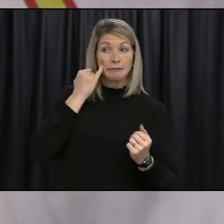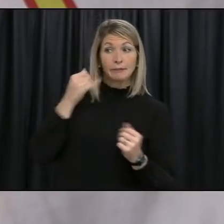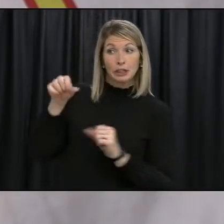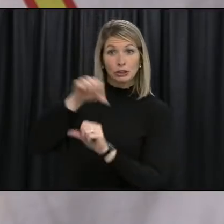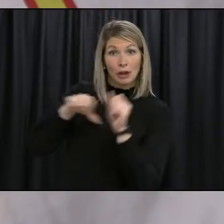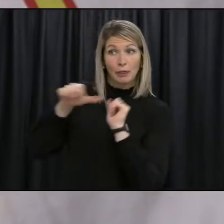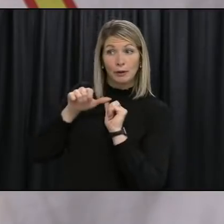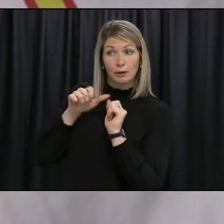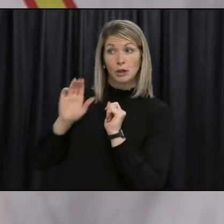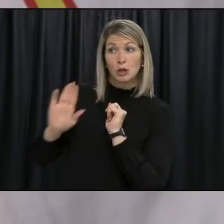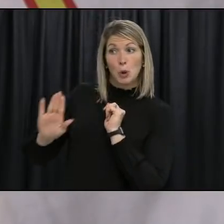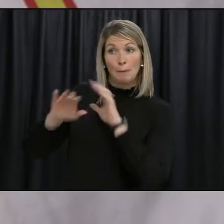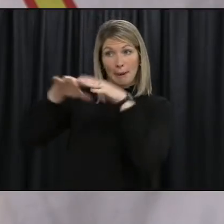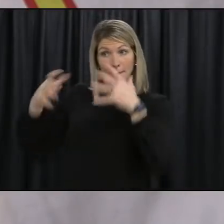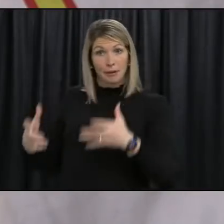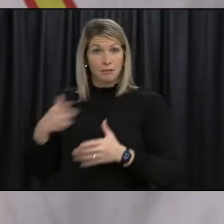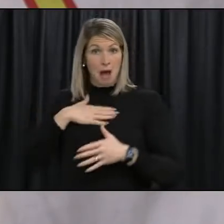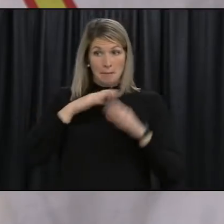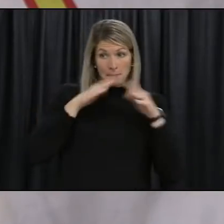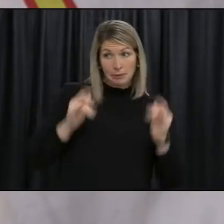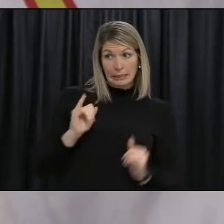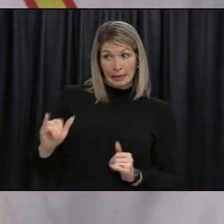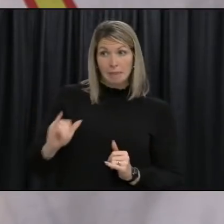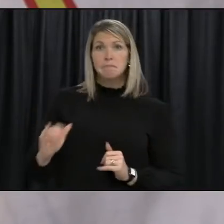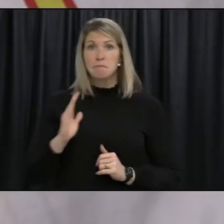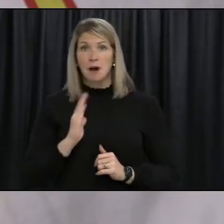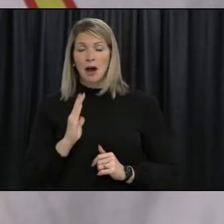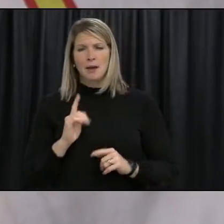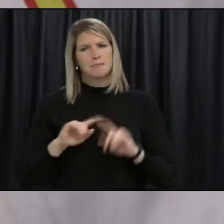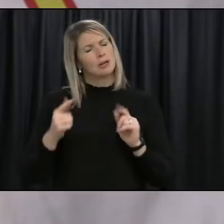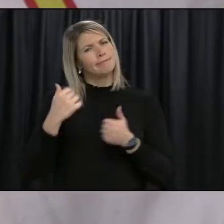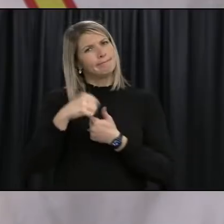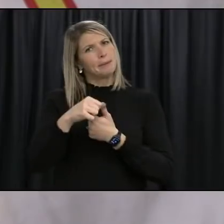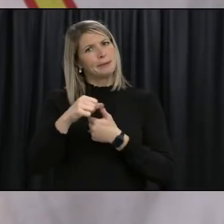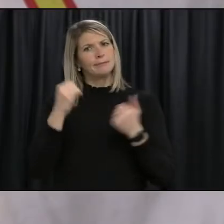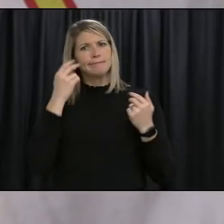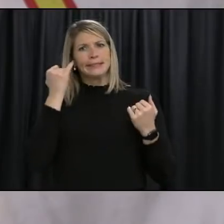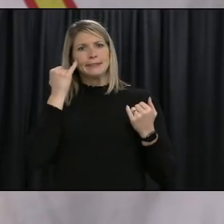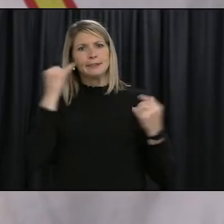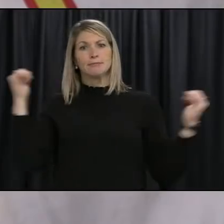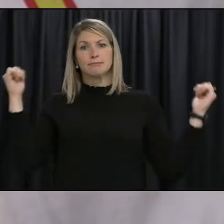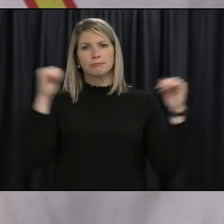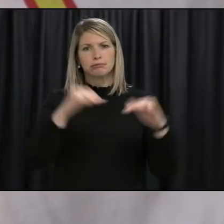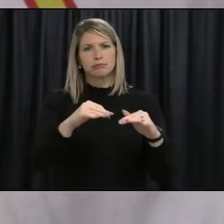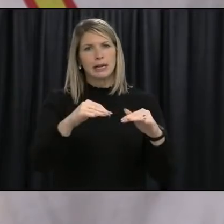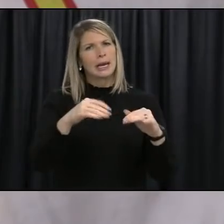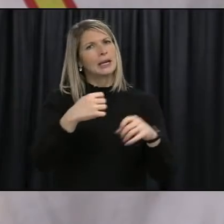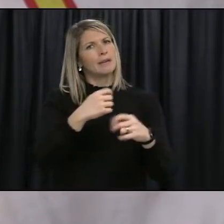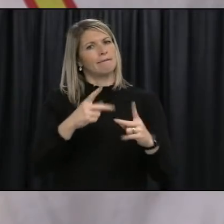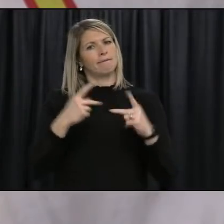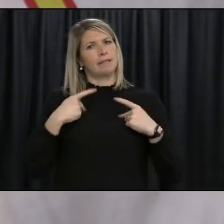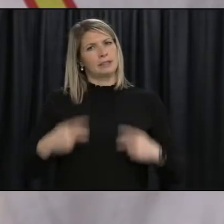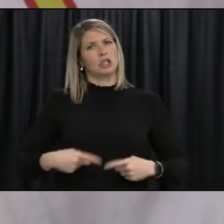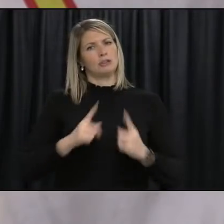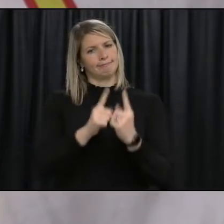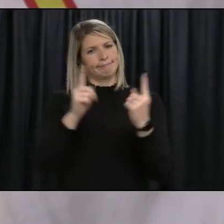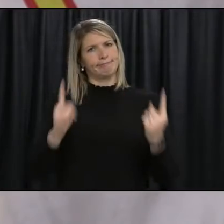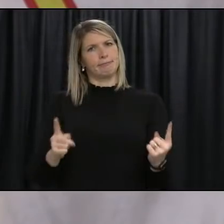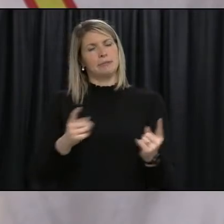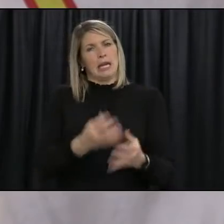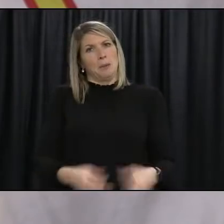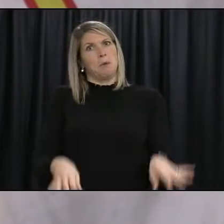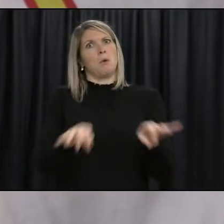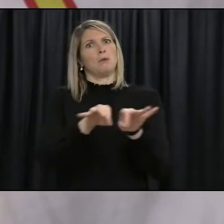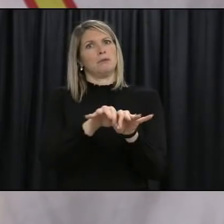bubble, and therefore should maintain physical distancing at gatherings, even if seated for meals. And for detailed guidelines on holiday